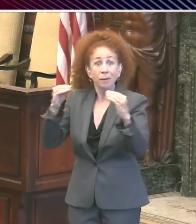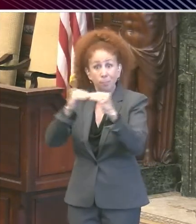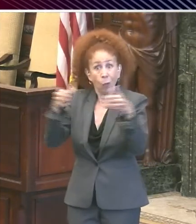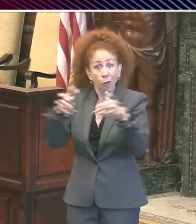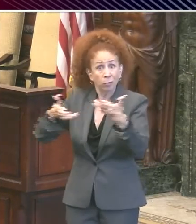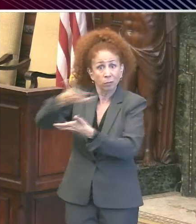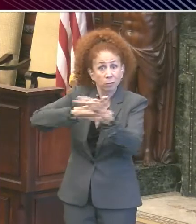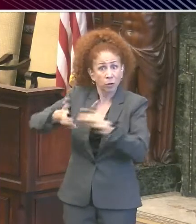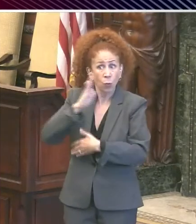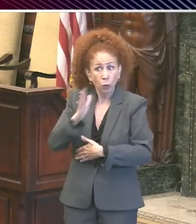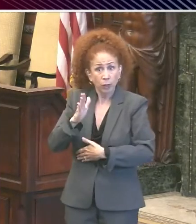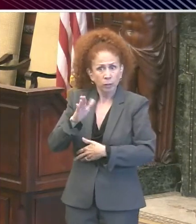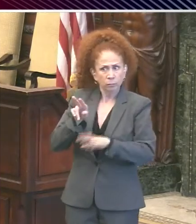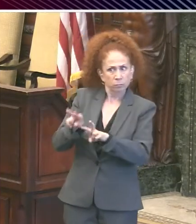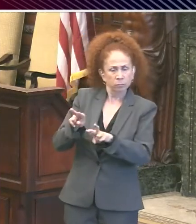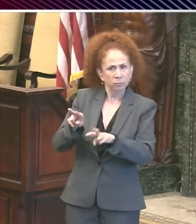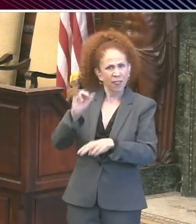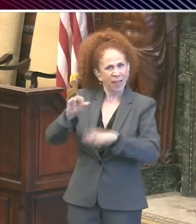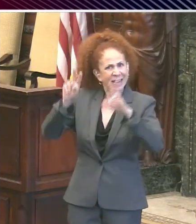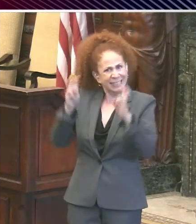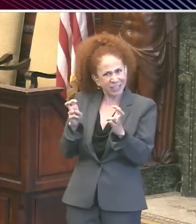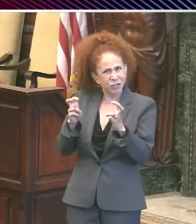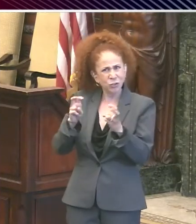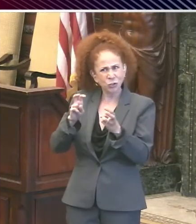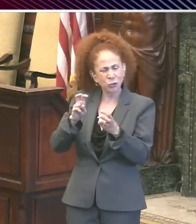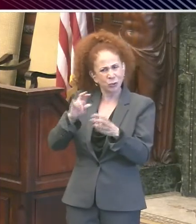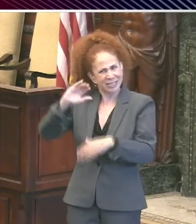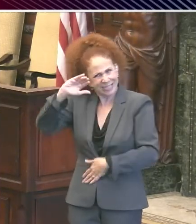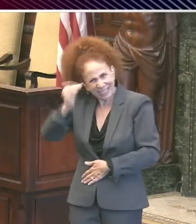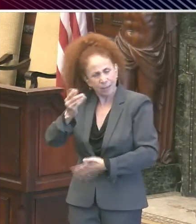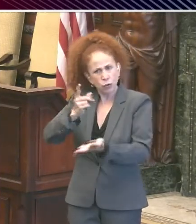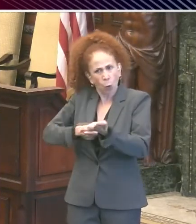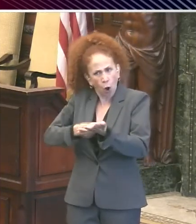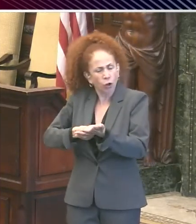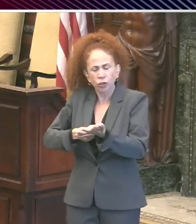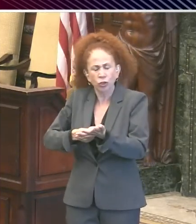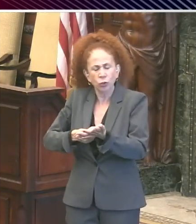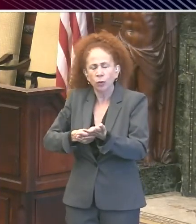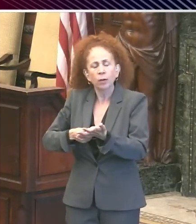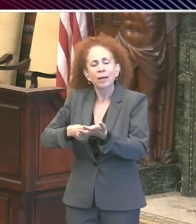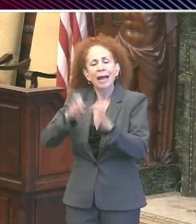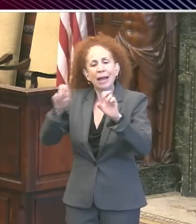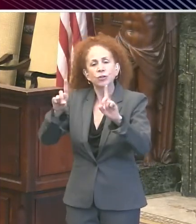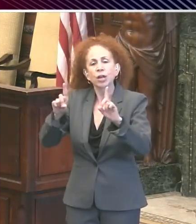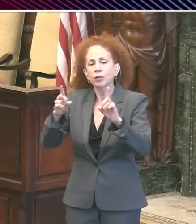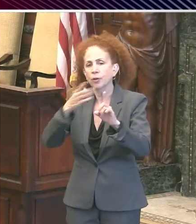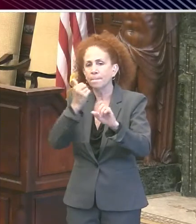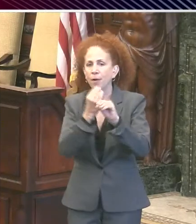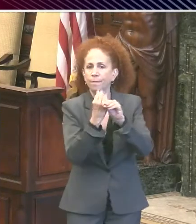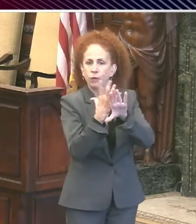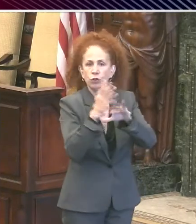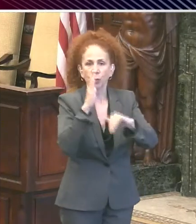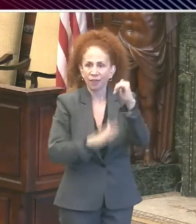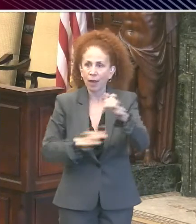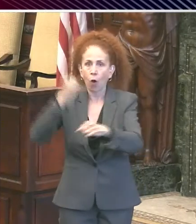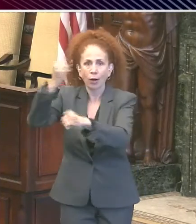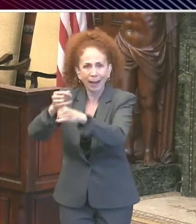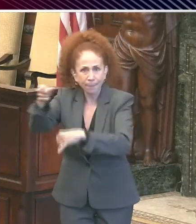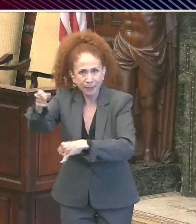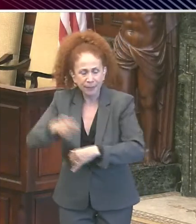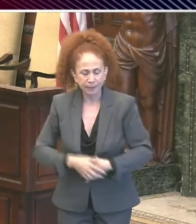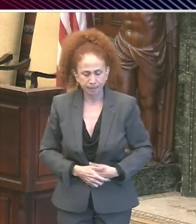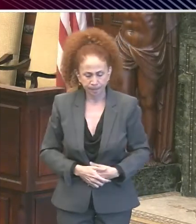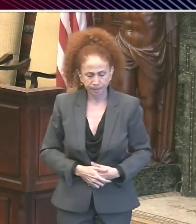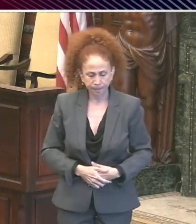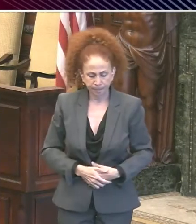this issue argue toward a more virtual approach to education going forward? It's